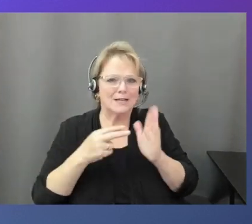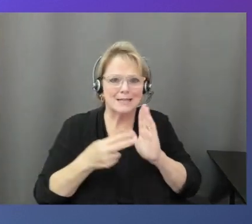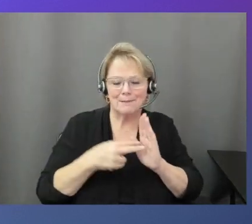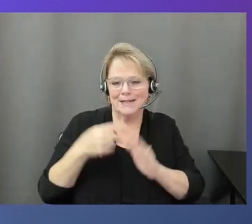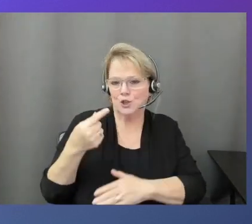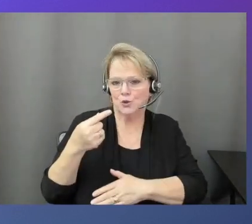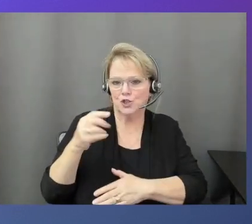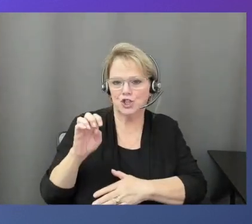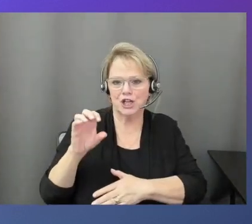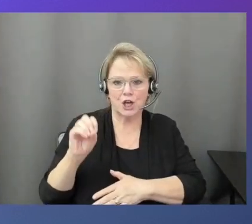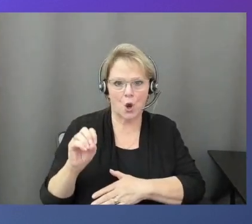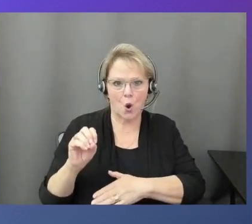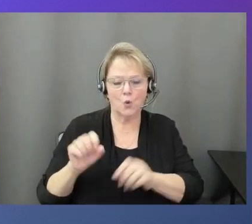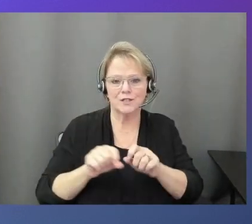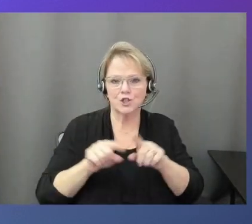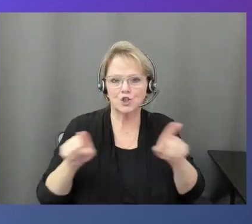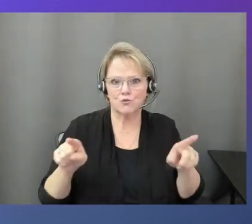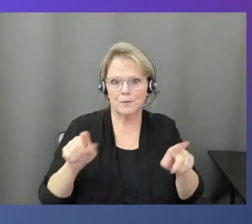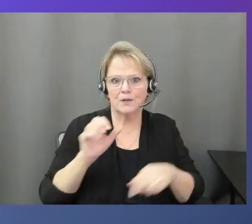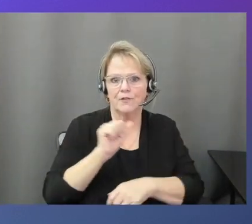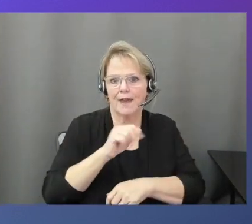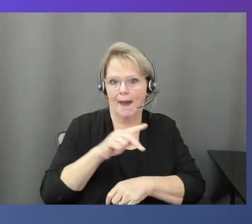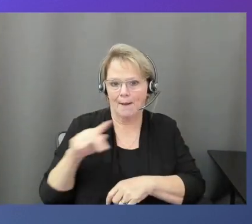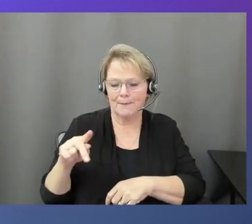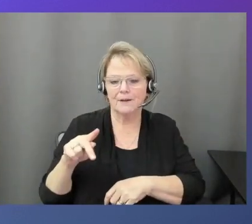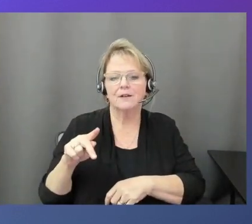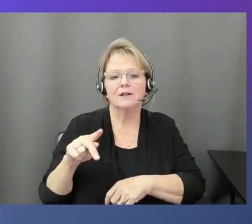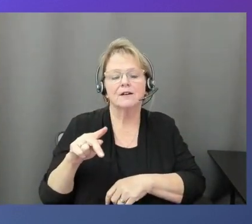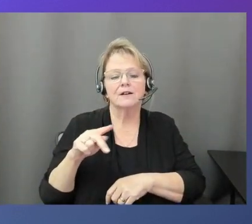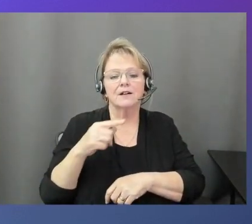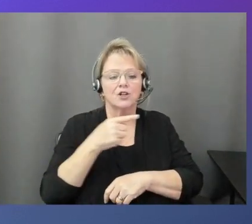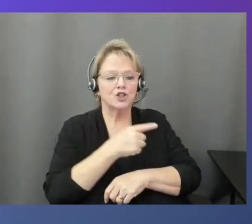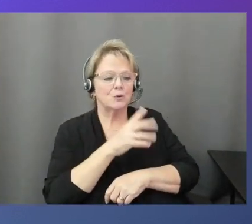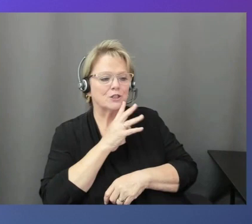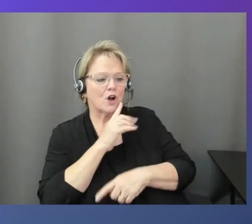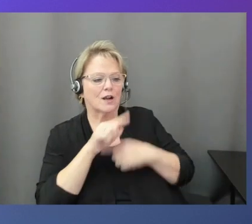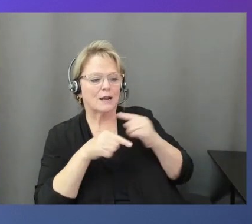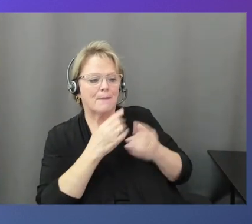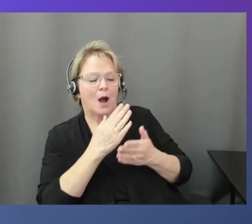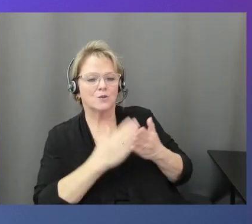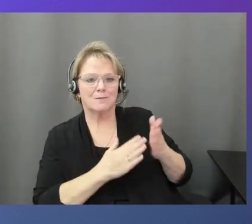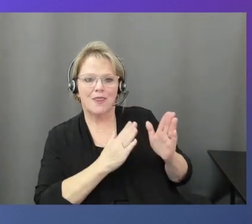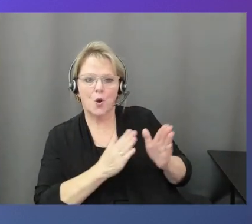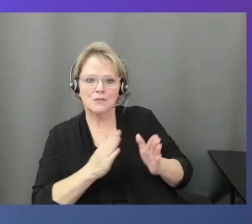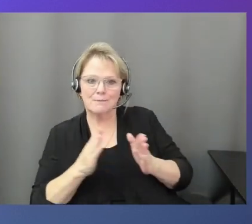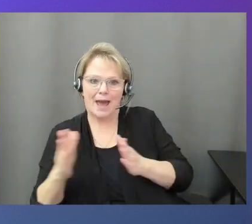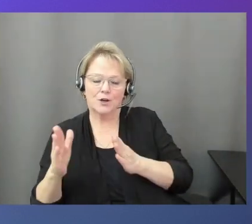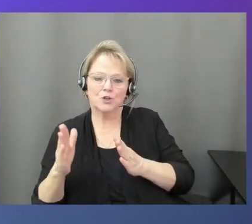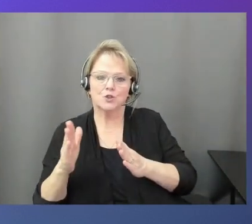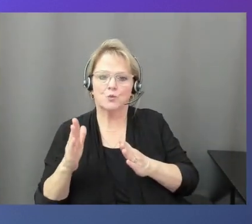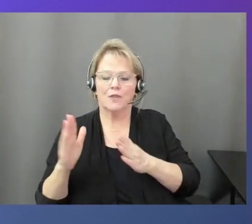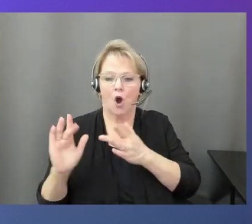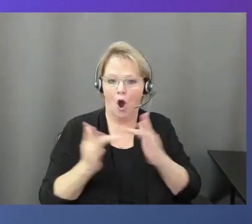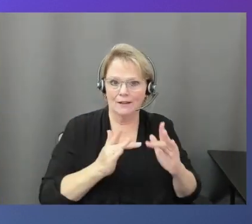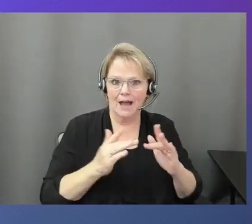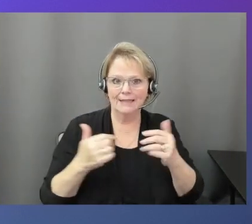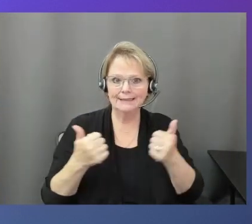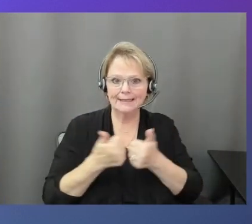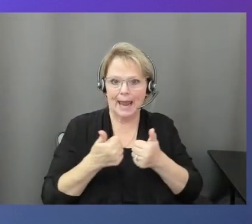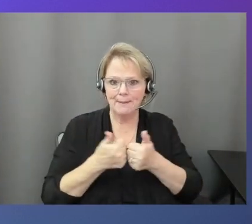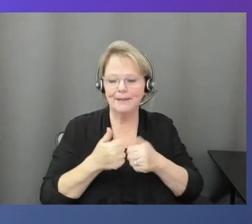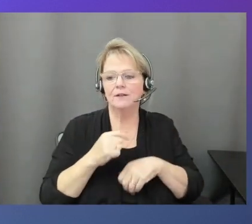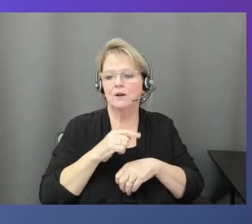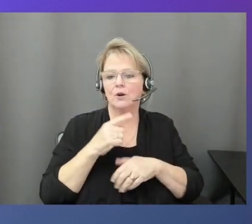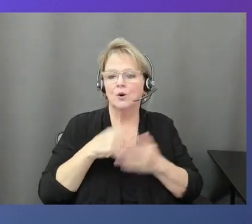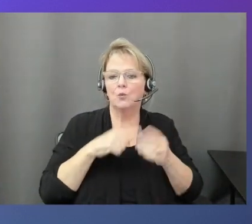in Denise's session, she was also talking about some of those patterns with online gaming. But let's talk about it from an infrastructure perspective. What are patterns we were seeing